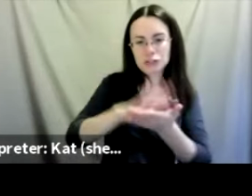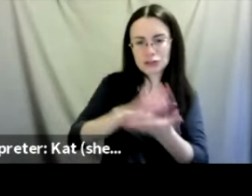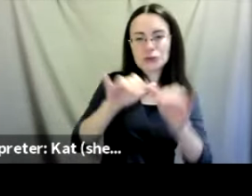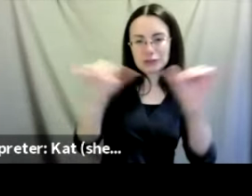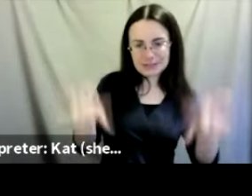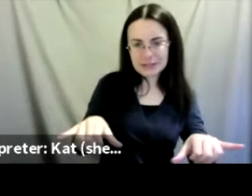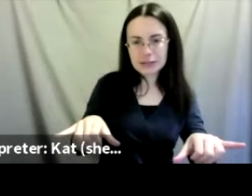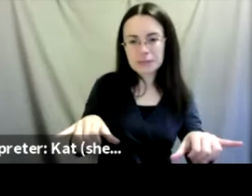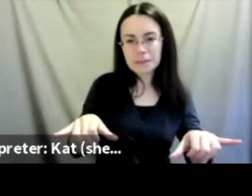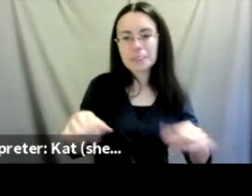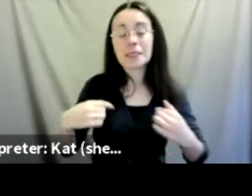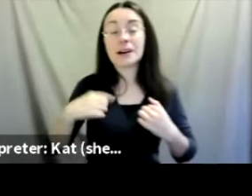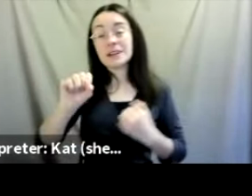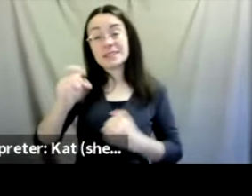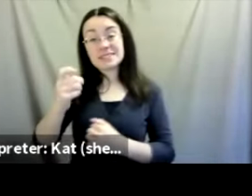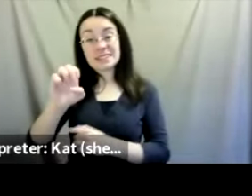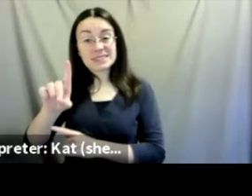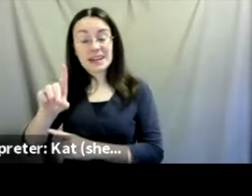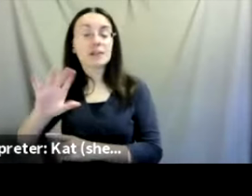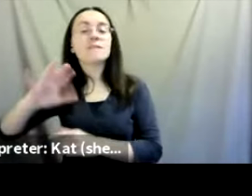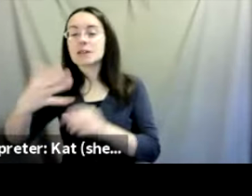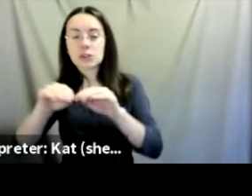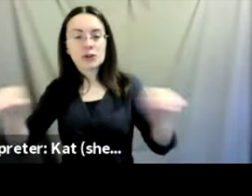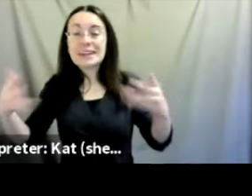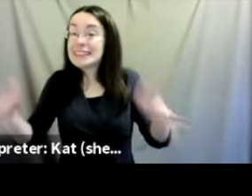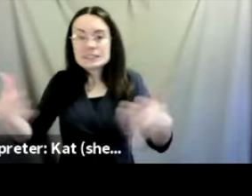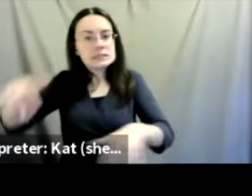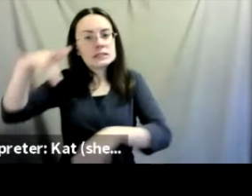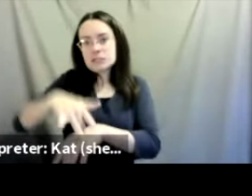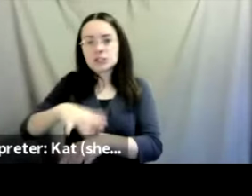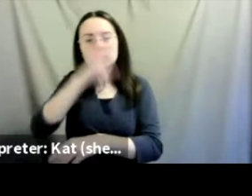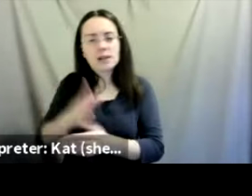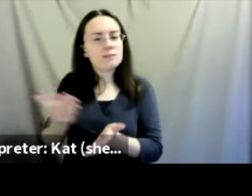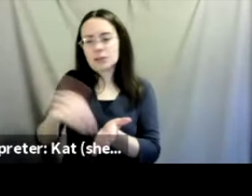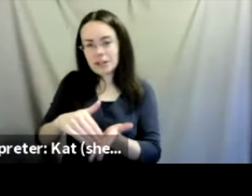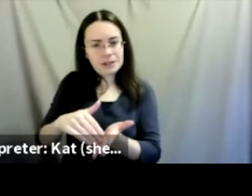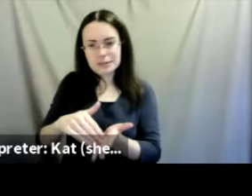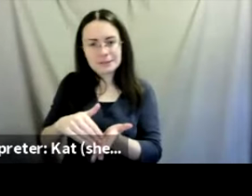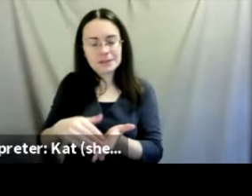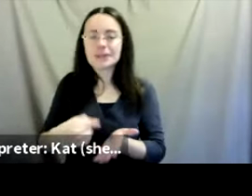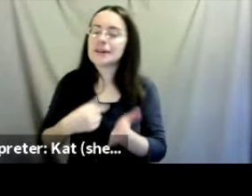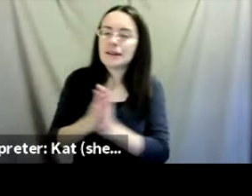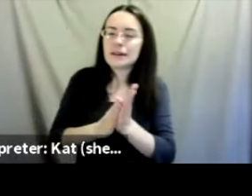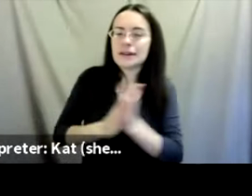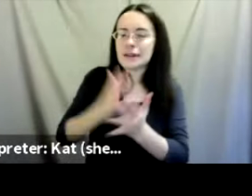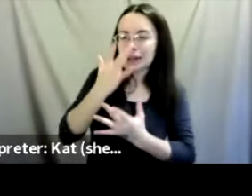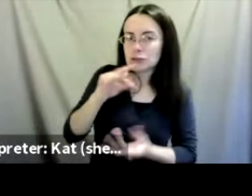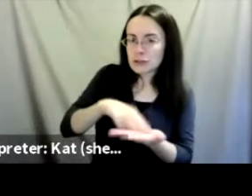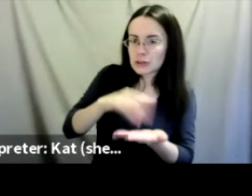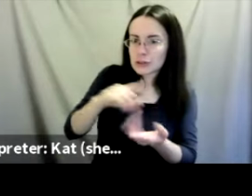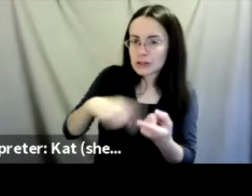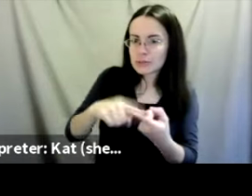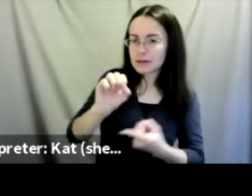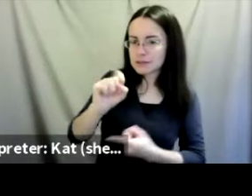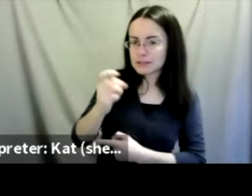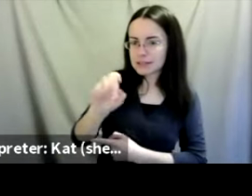got sex ed in 5th grade, and then I never got it again. So I was really interested in learning more about sex ed for myself